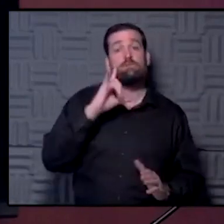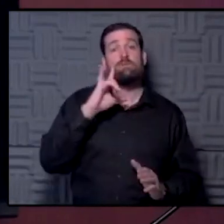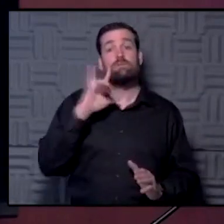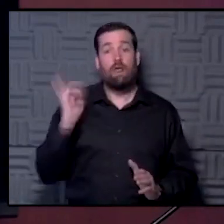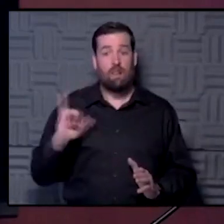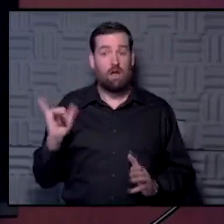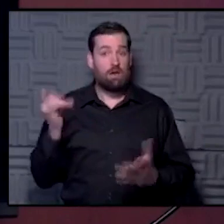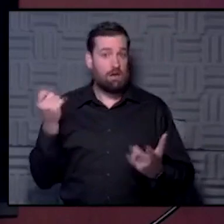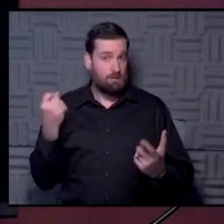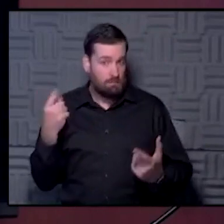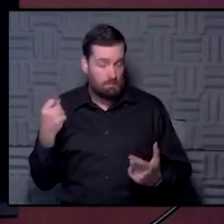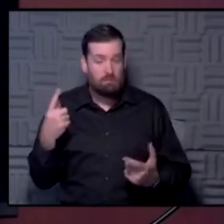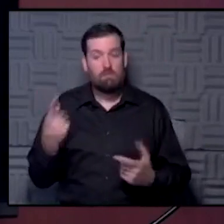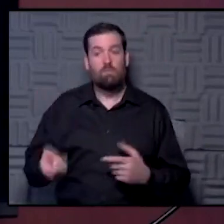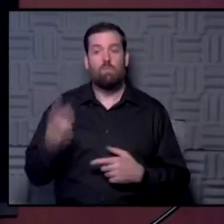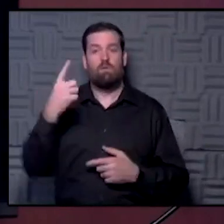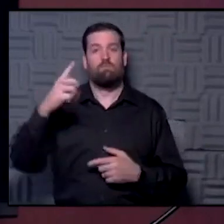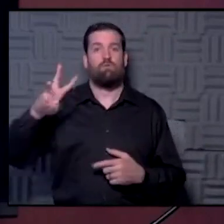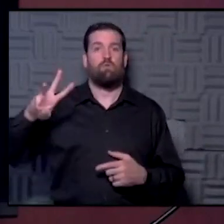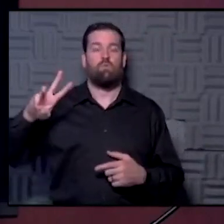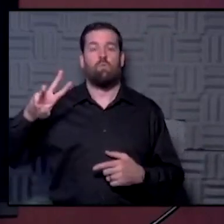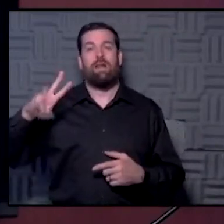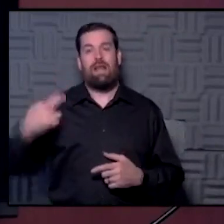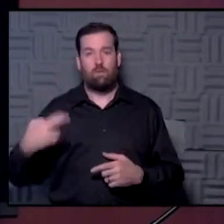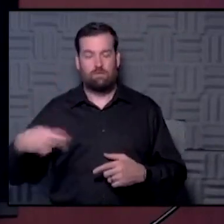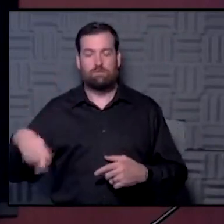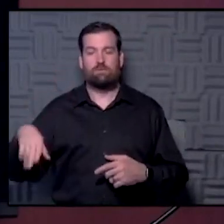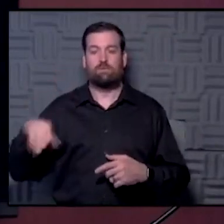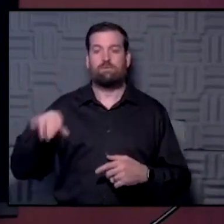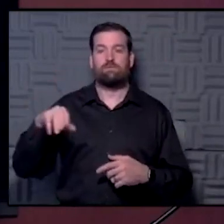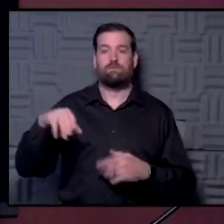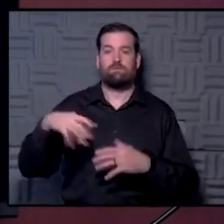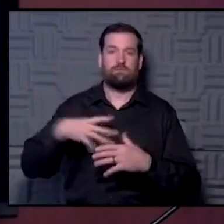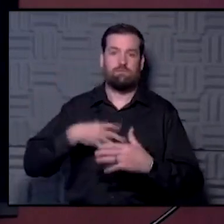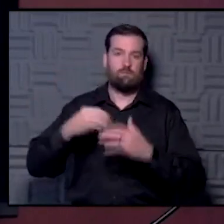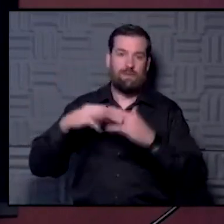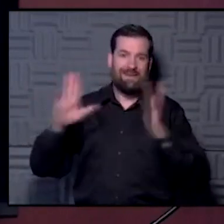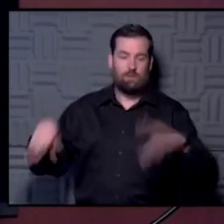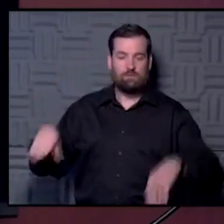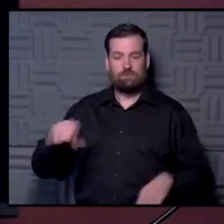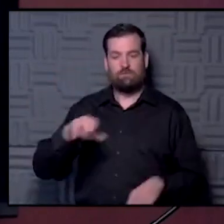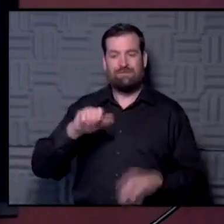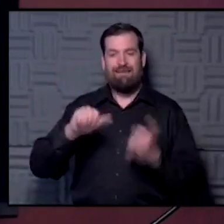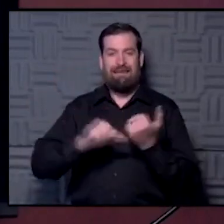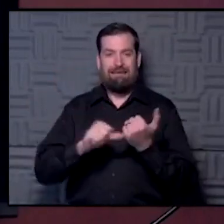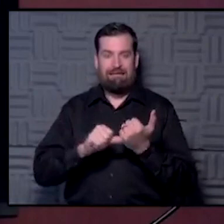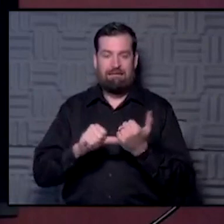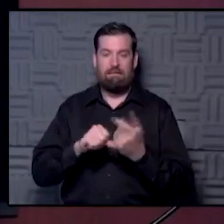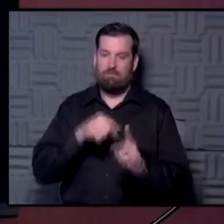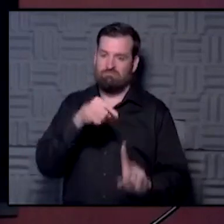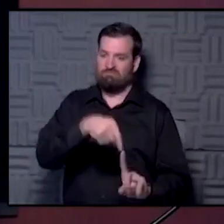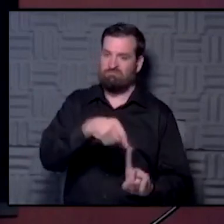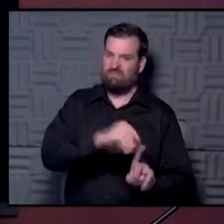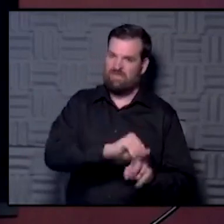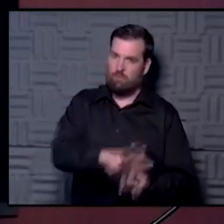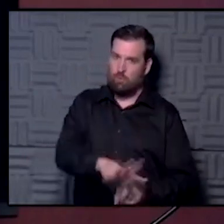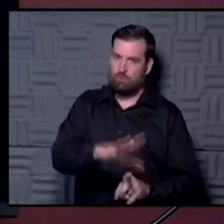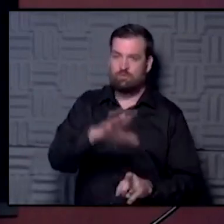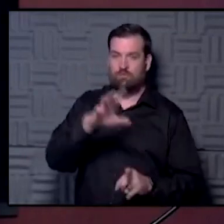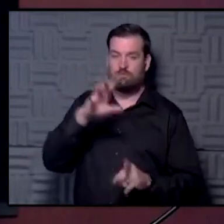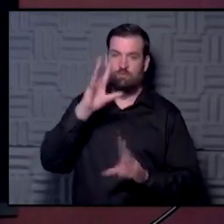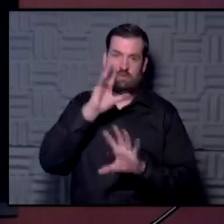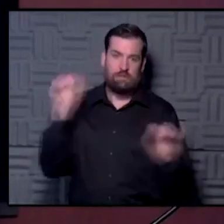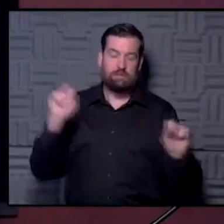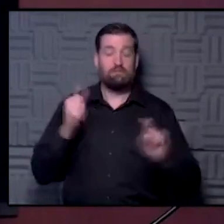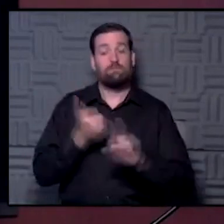story here is that maybe one of the White House aides, the staffers who they believe is the source of exposure for the president,